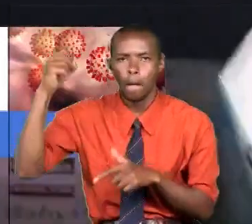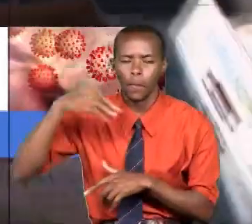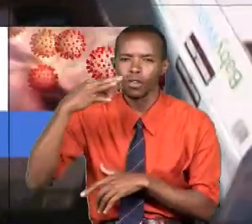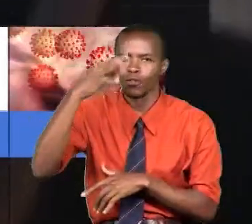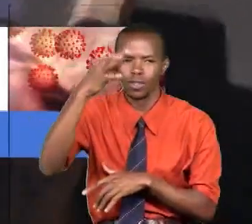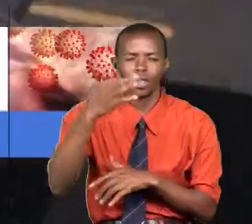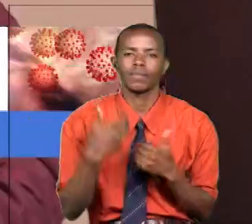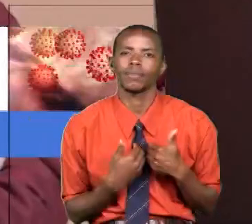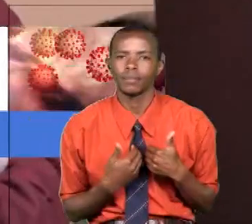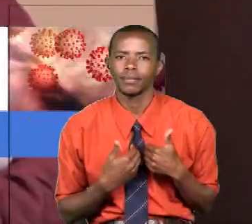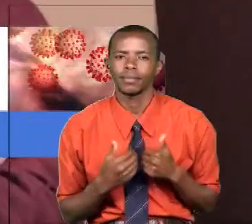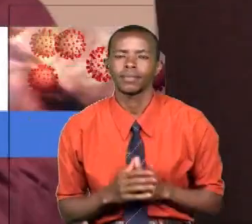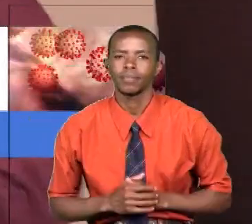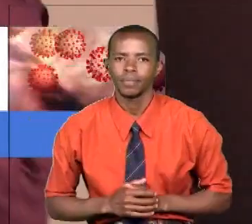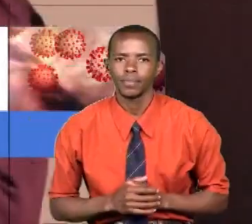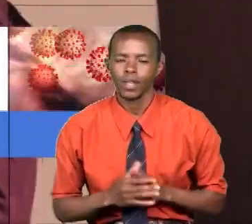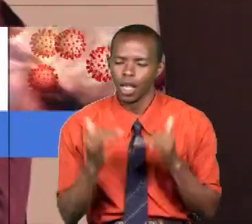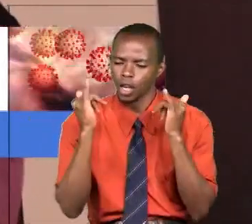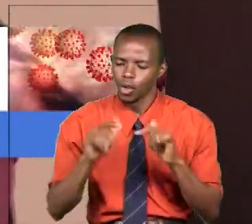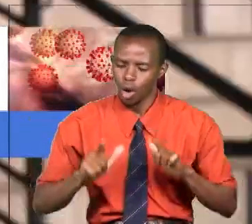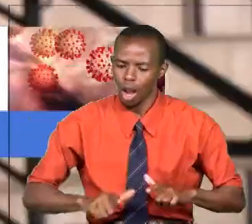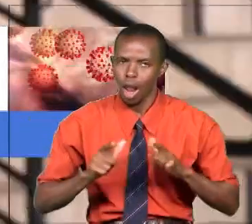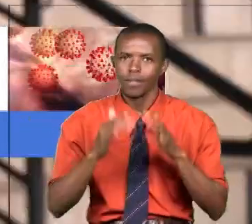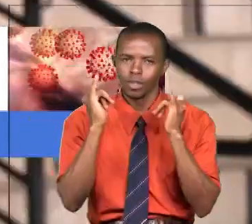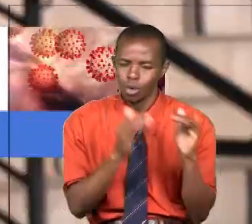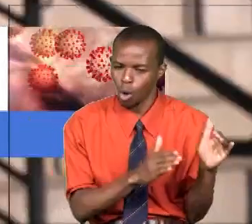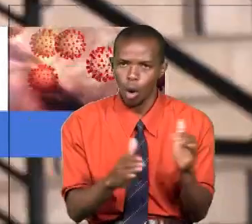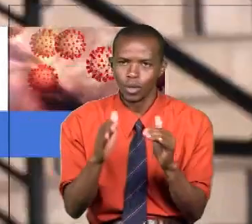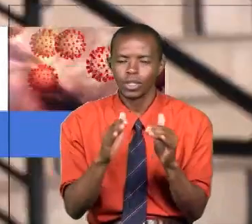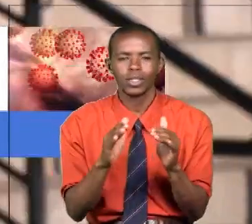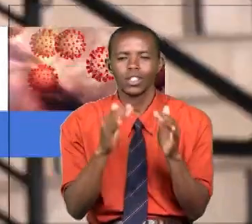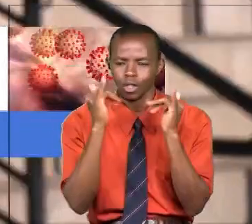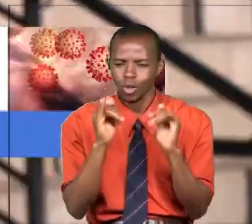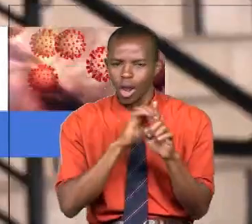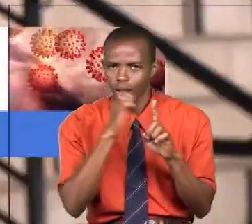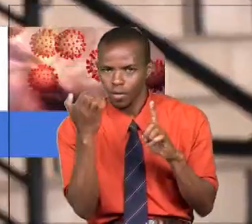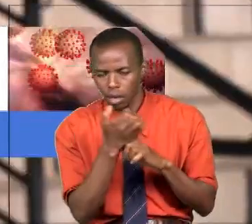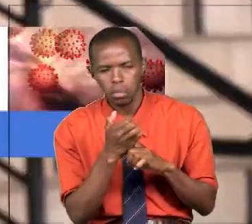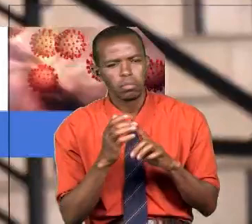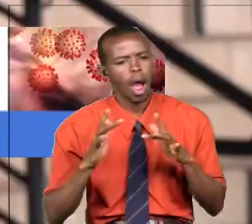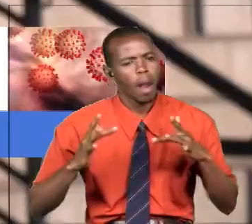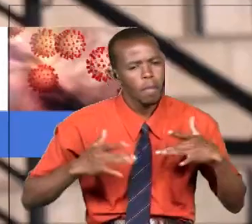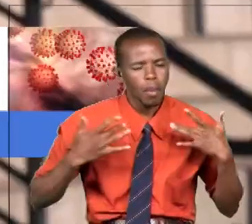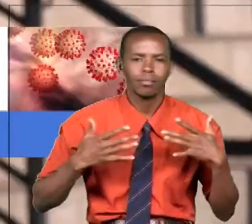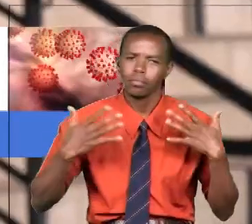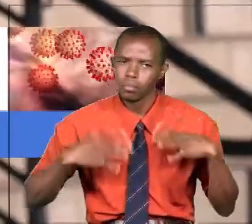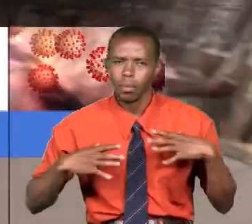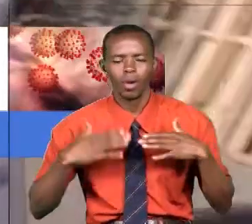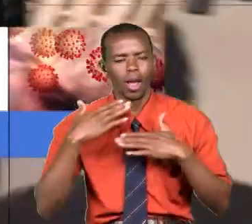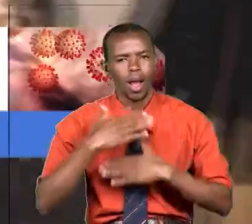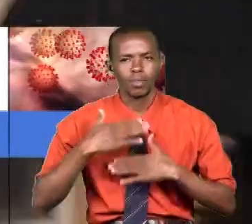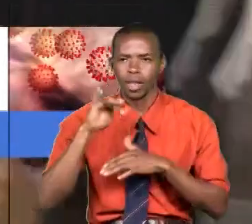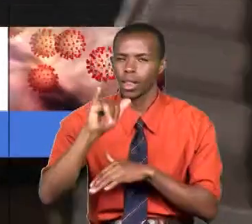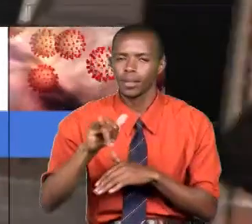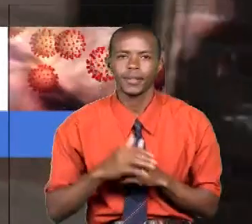lie ahead. New life, new opportunities, peaceful environment, great people around me. So that's much appreciated.